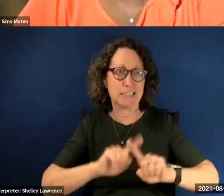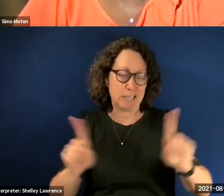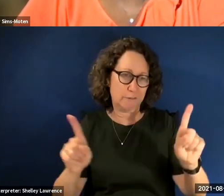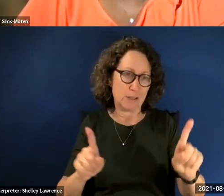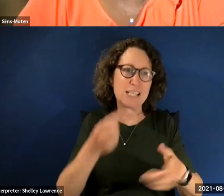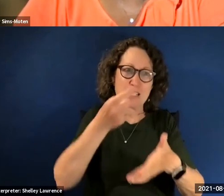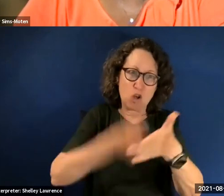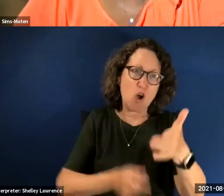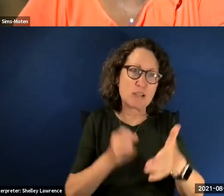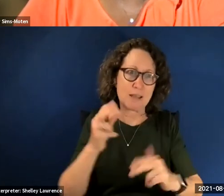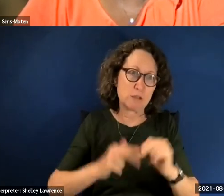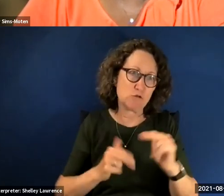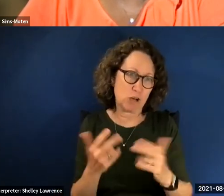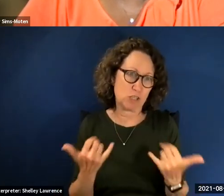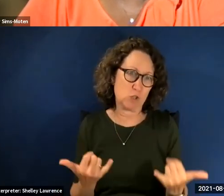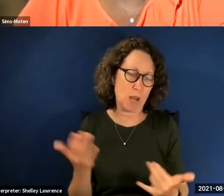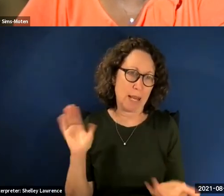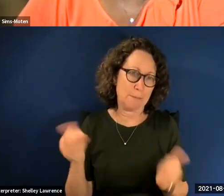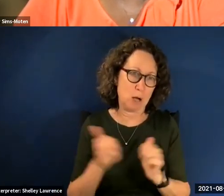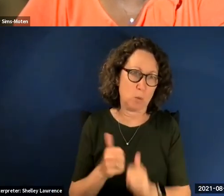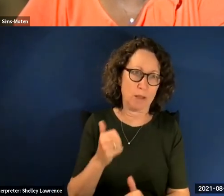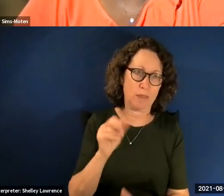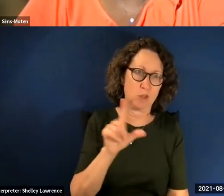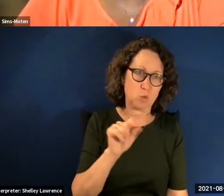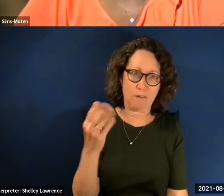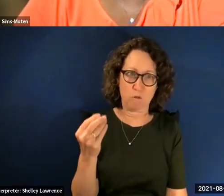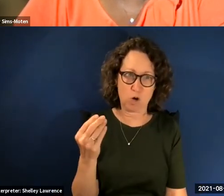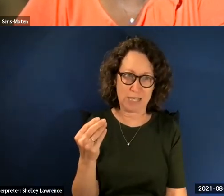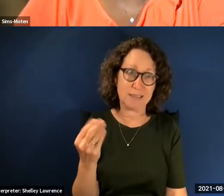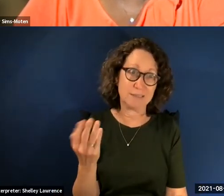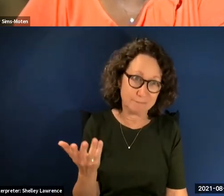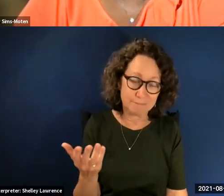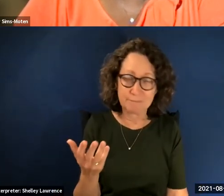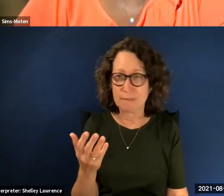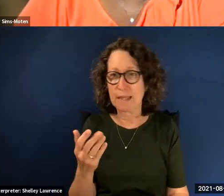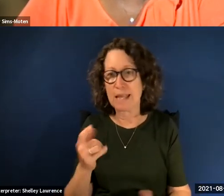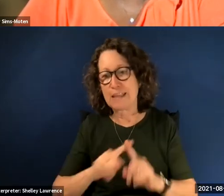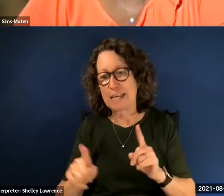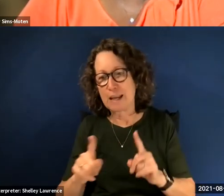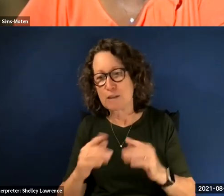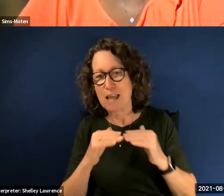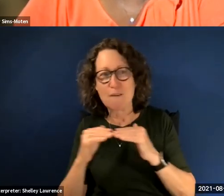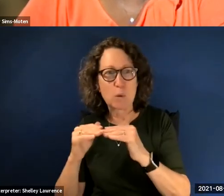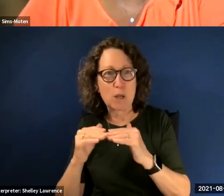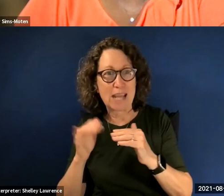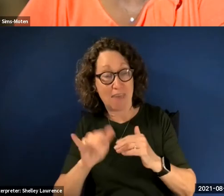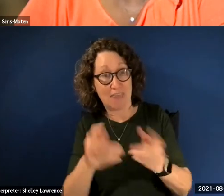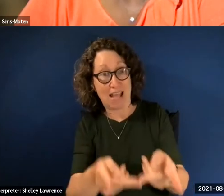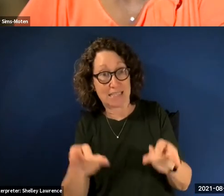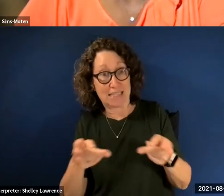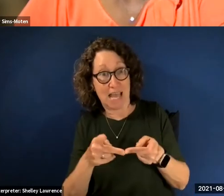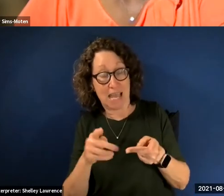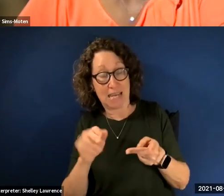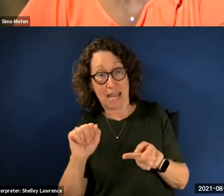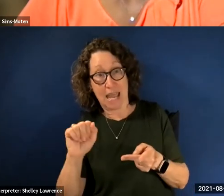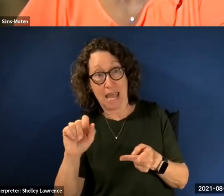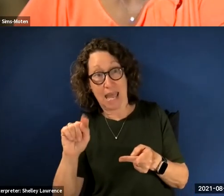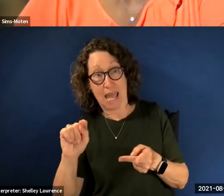is the cost of construction for, you know, the difference in the equity of what could happen at the site at Adelante